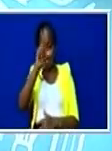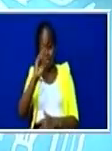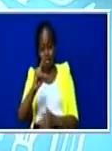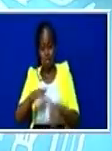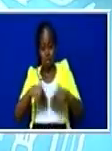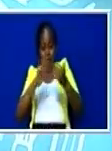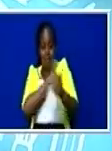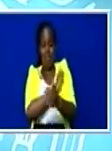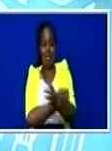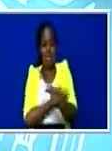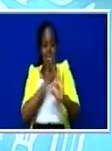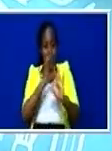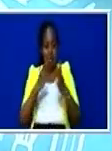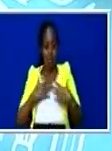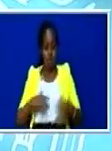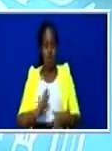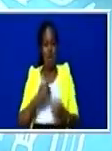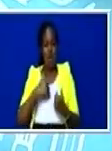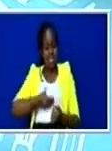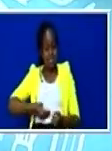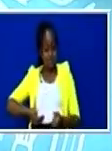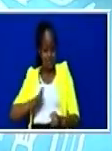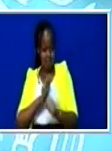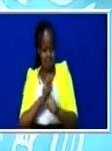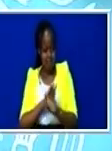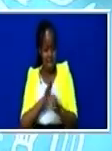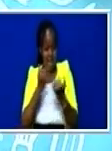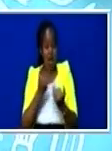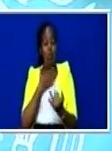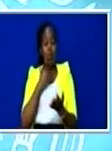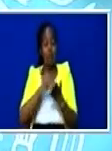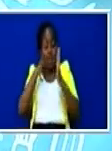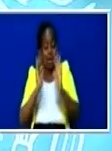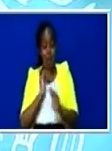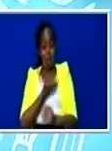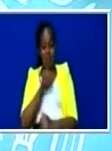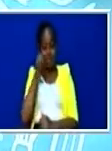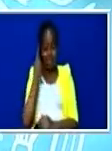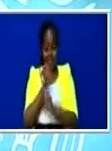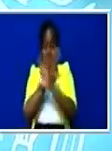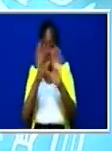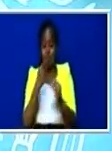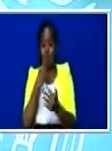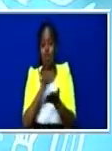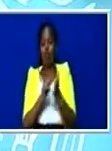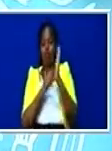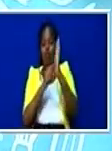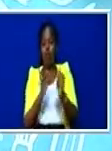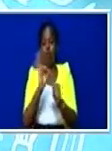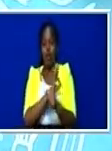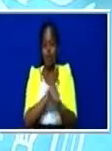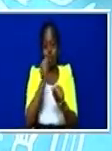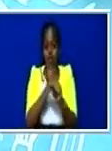energy in times of starvation. And I want our learner to get that very clearly at home. You'll be taught to state the functions